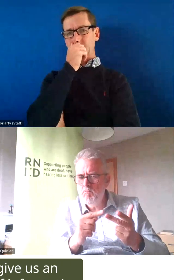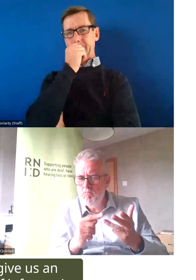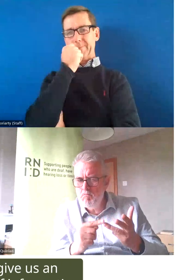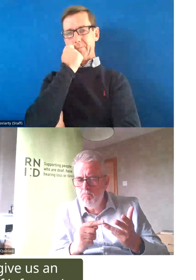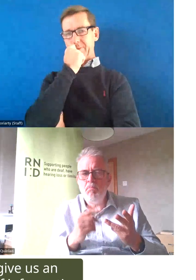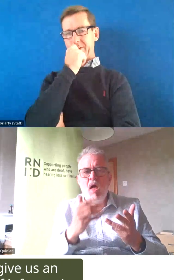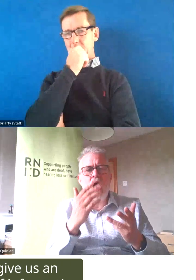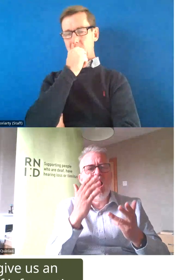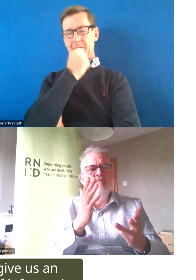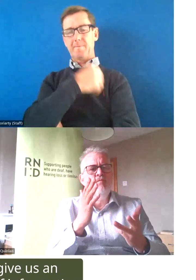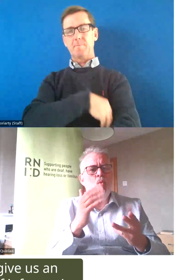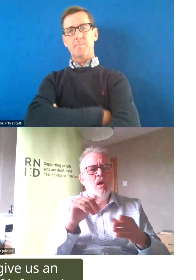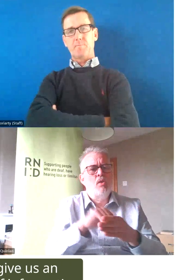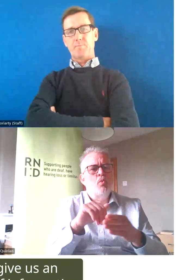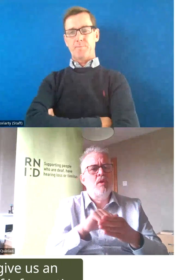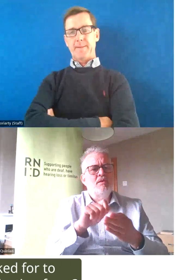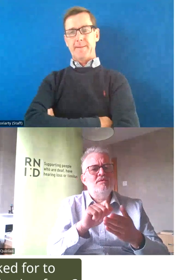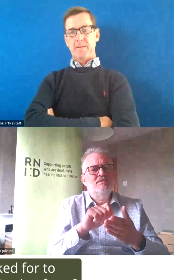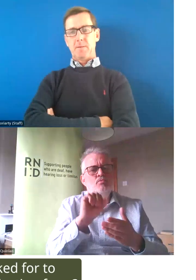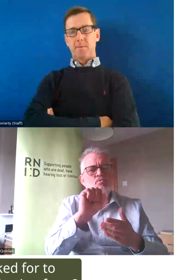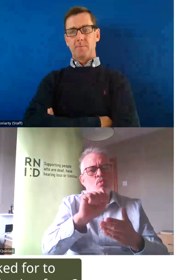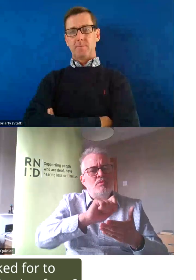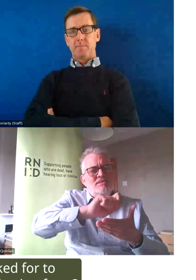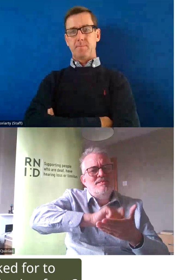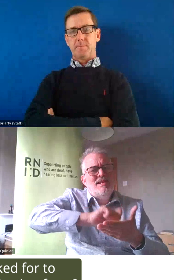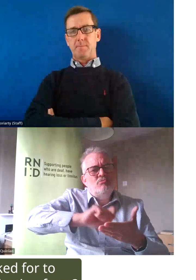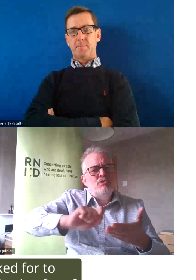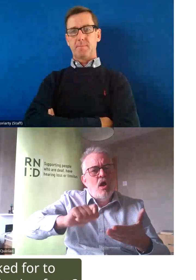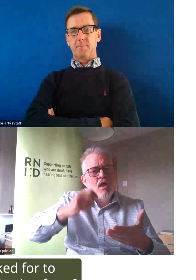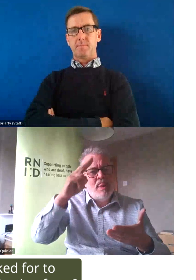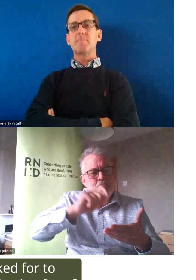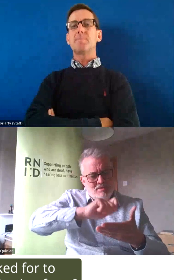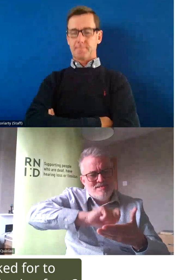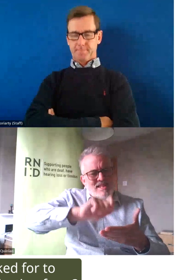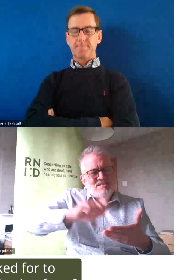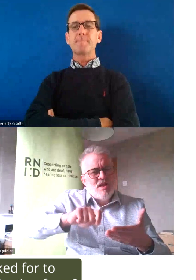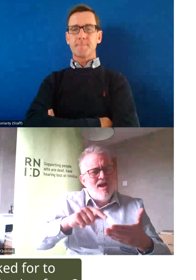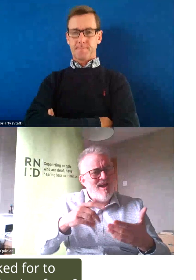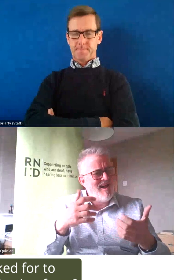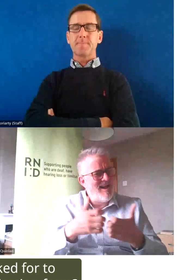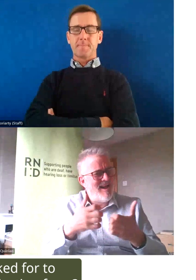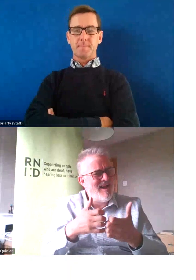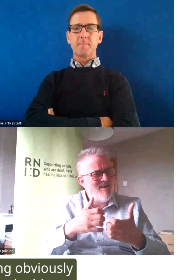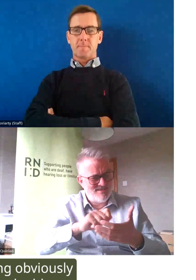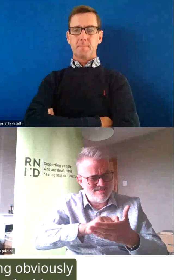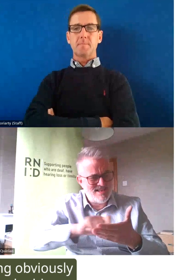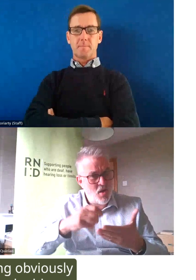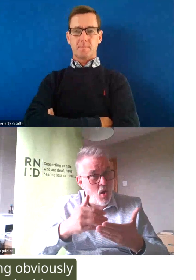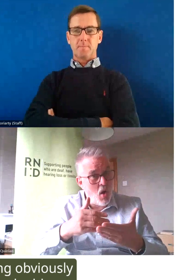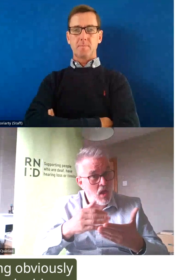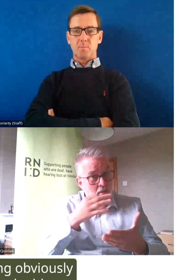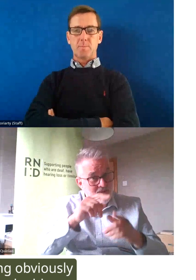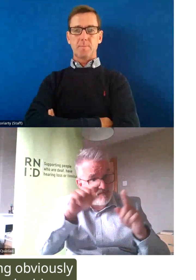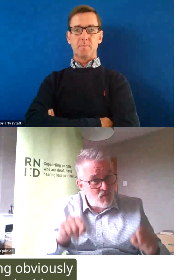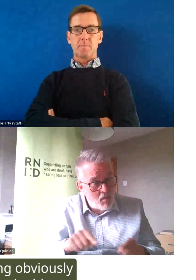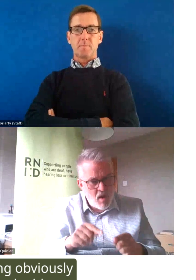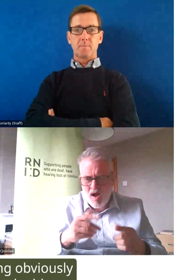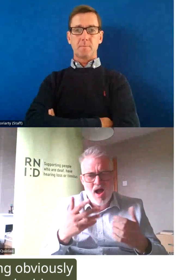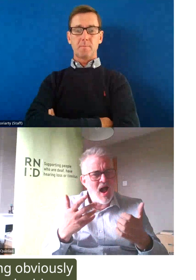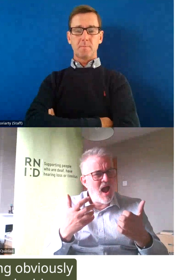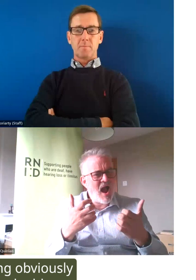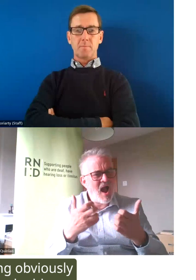just give us an idea of what sort of information they will be asked for to complete the application form? I mean, I'm thinking